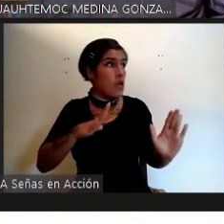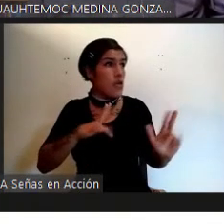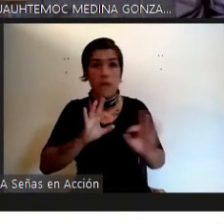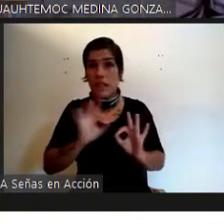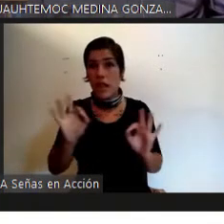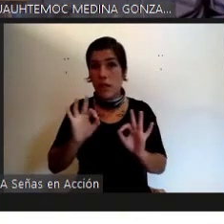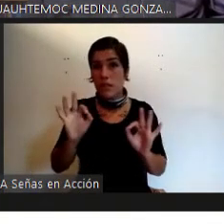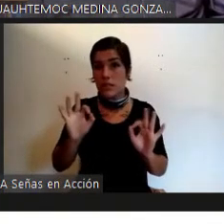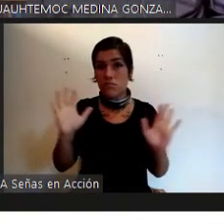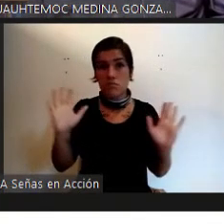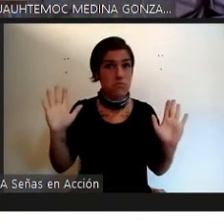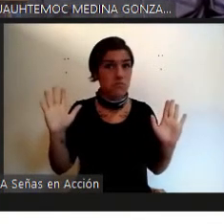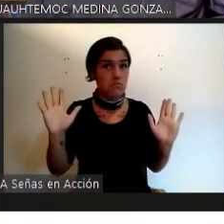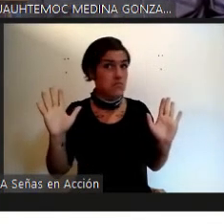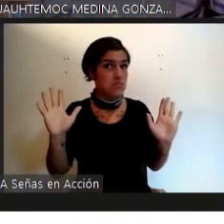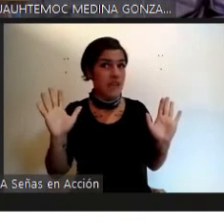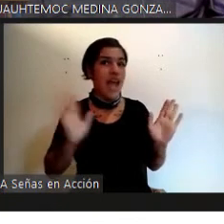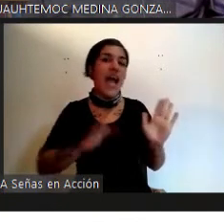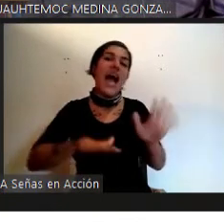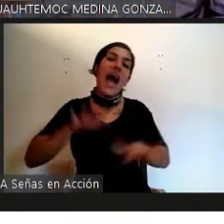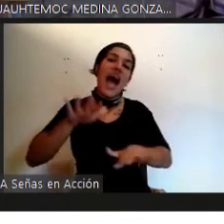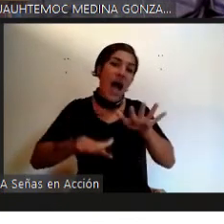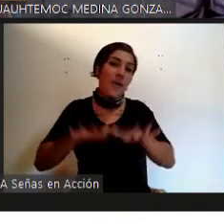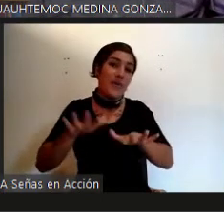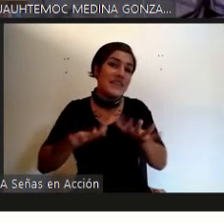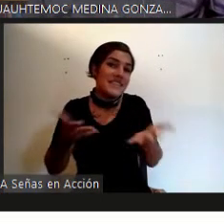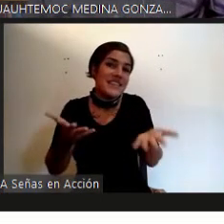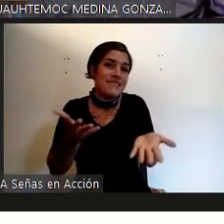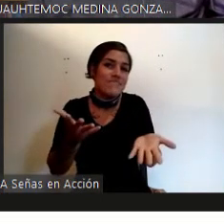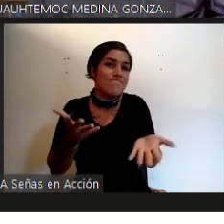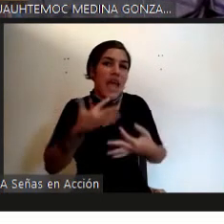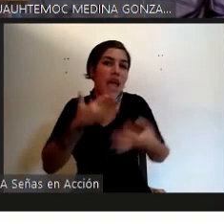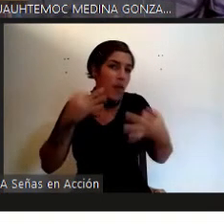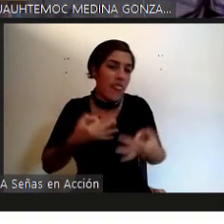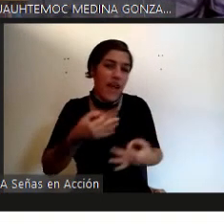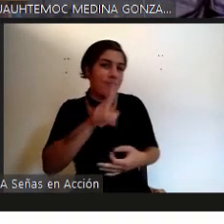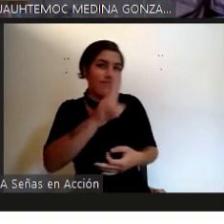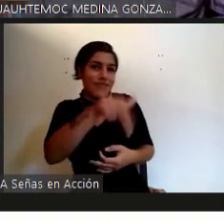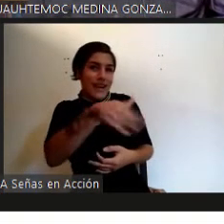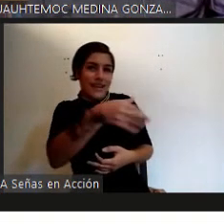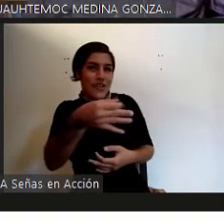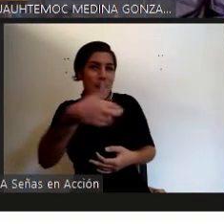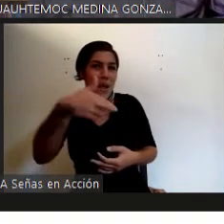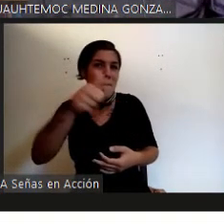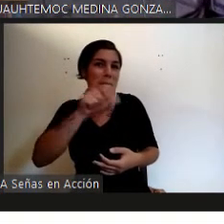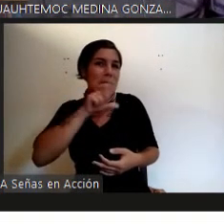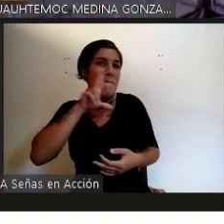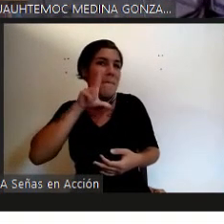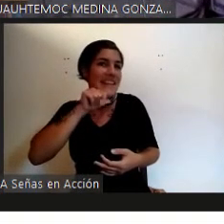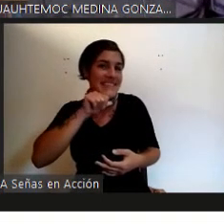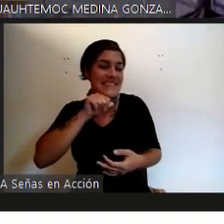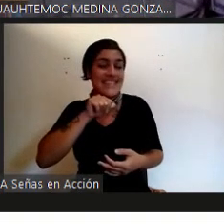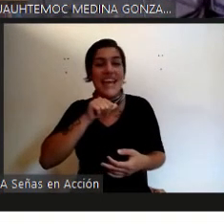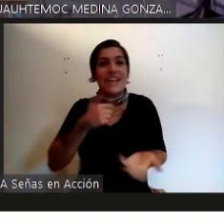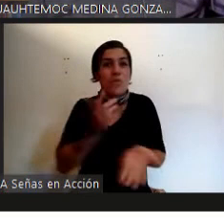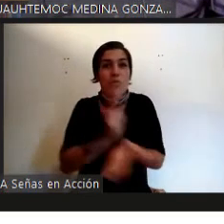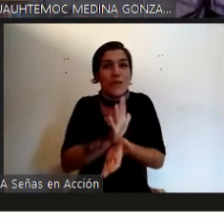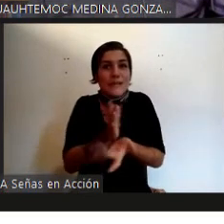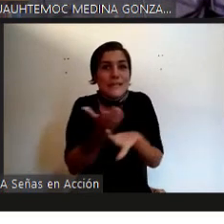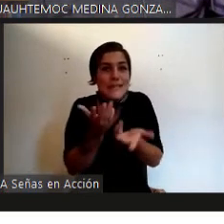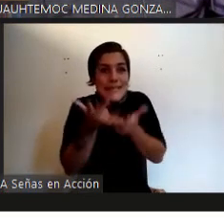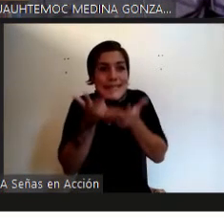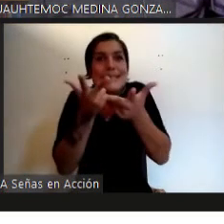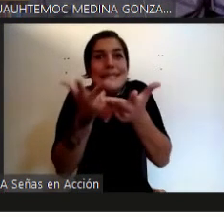have nothing more to say. And since I'm running out of words, as Patricia was saying, and